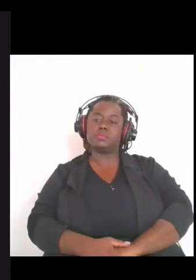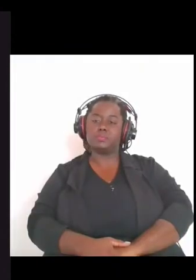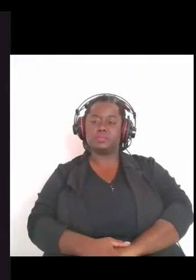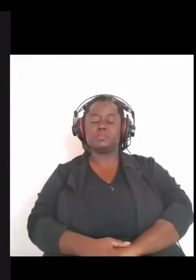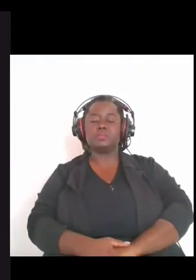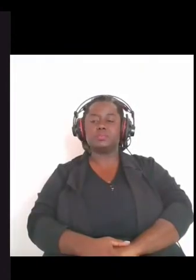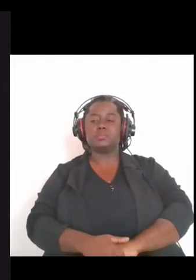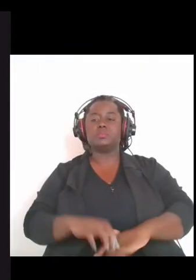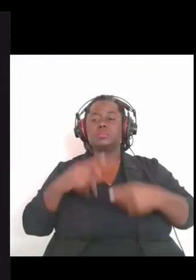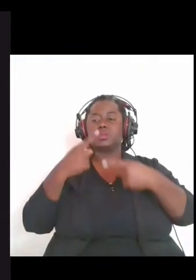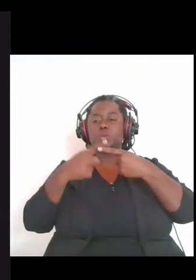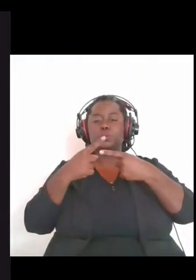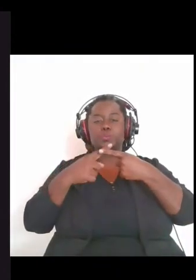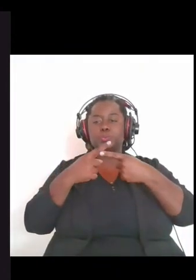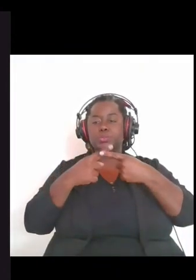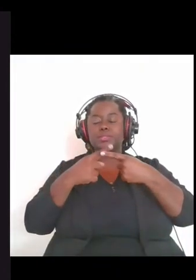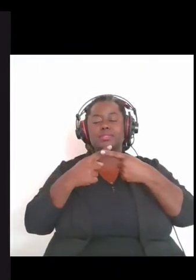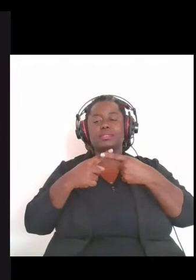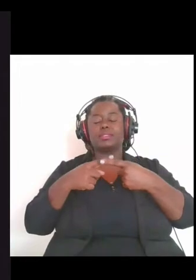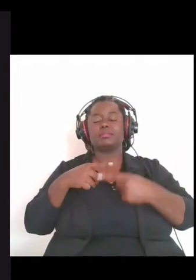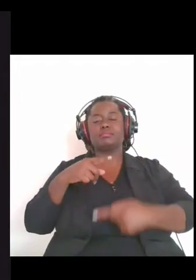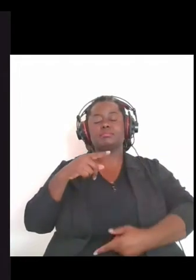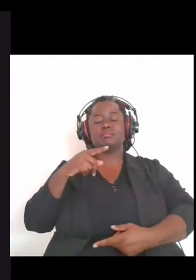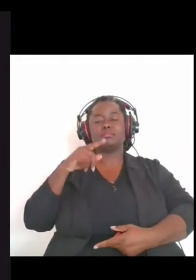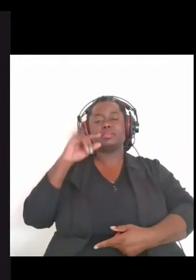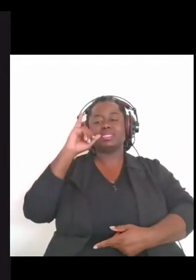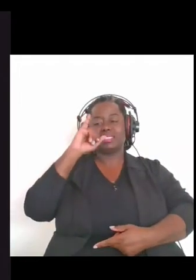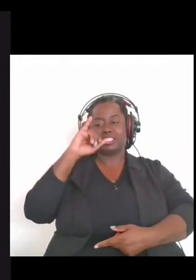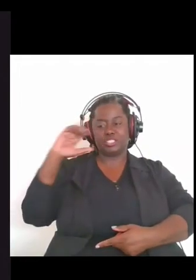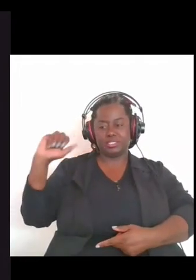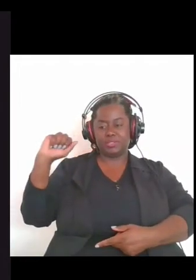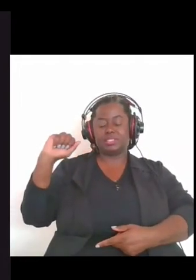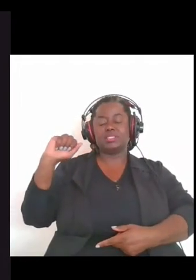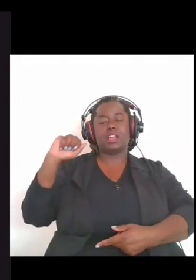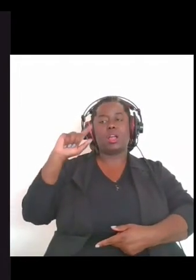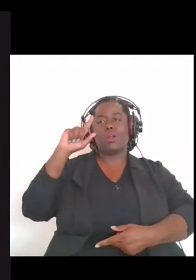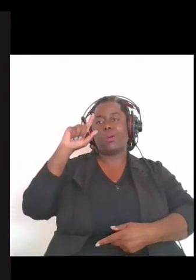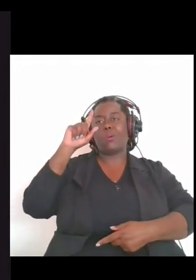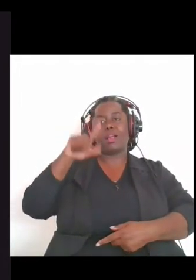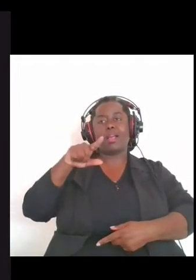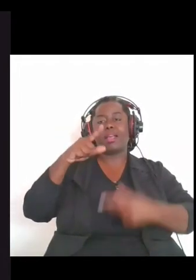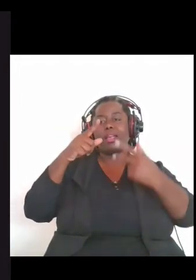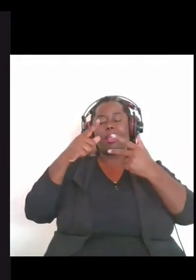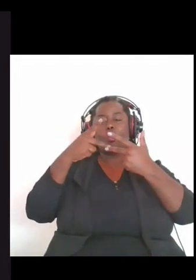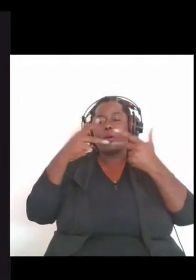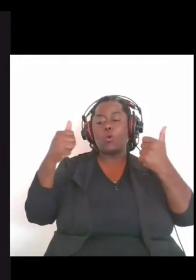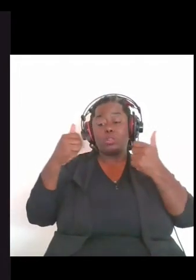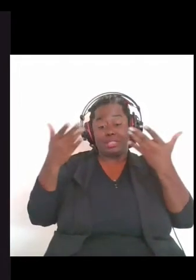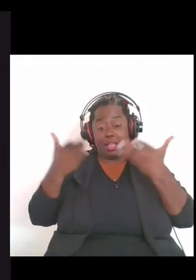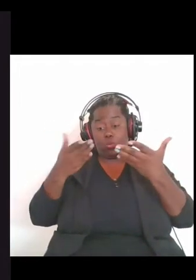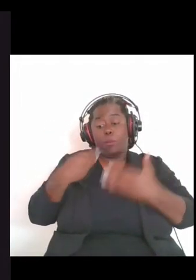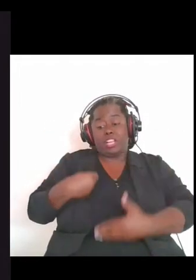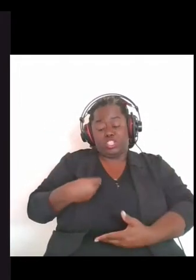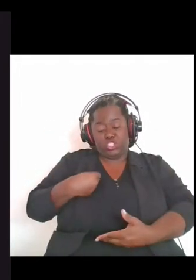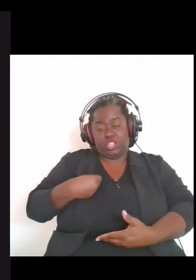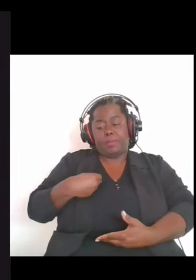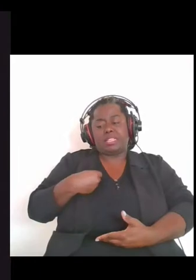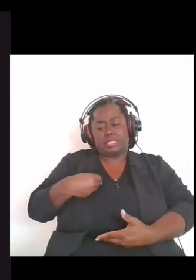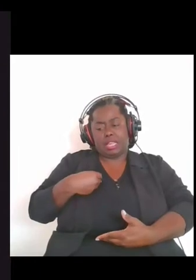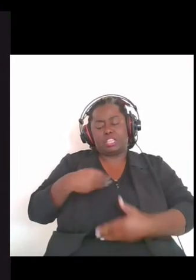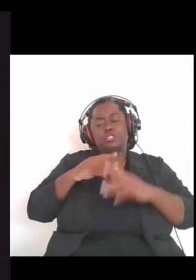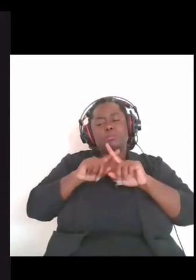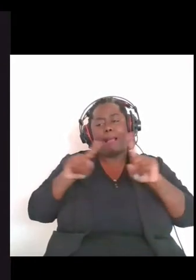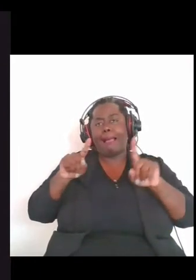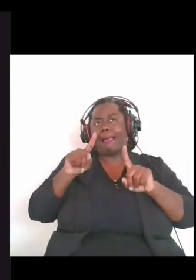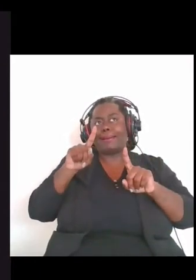because this is a futuristic quote-unquote situation but AI is increasingly